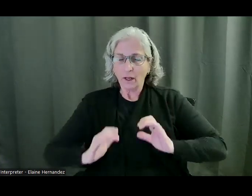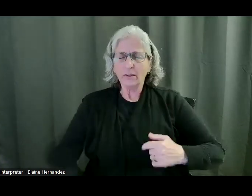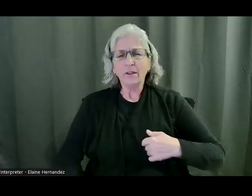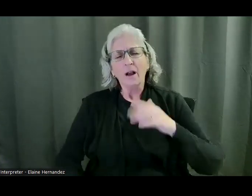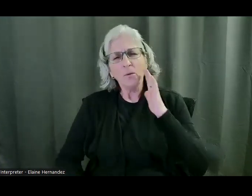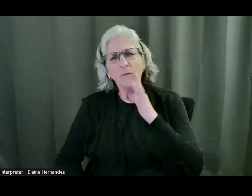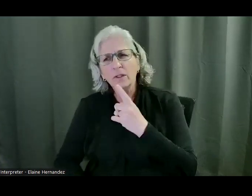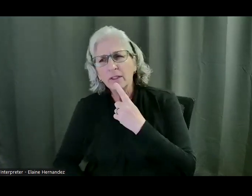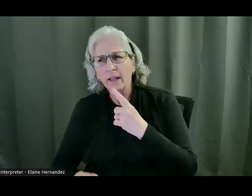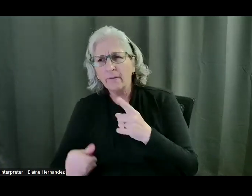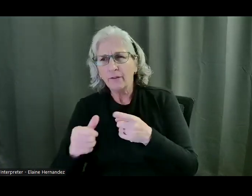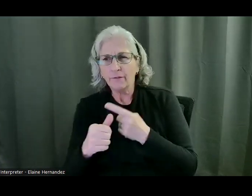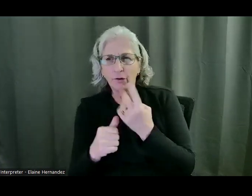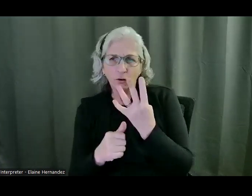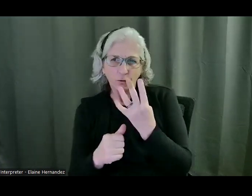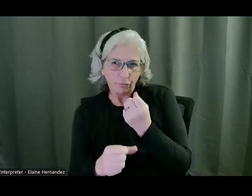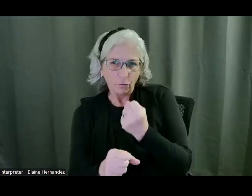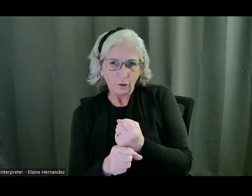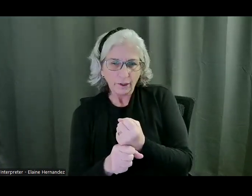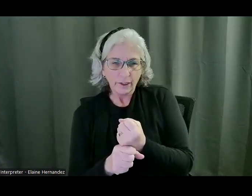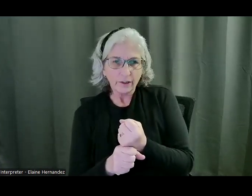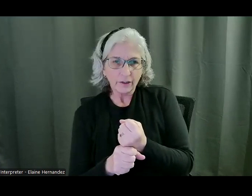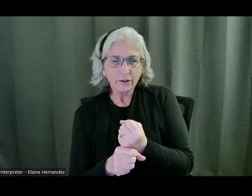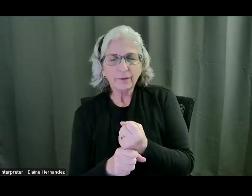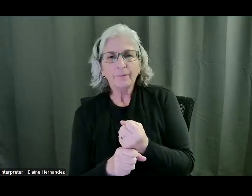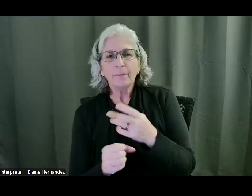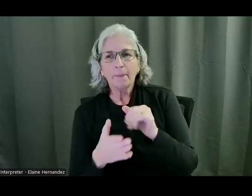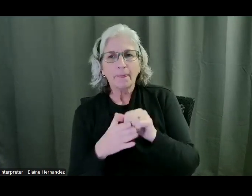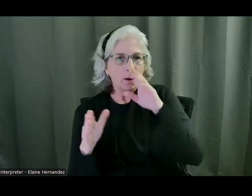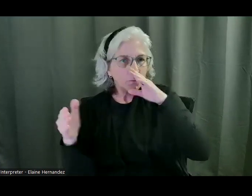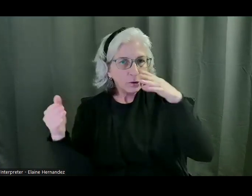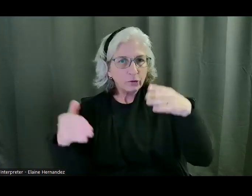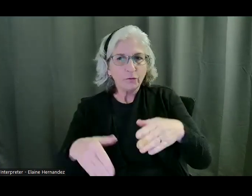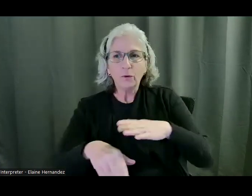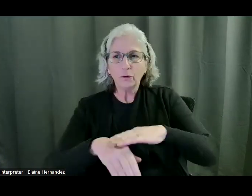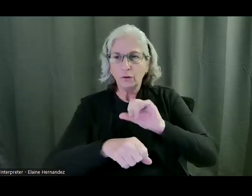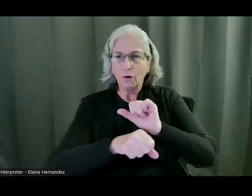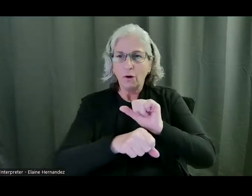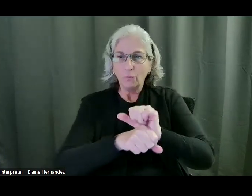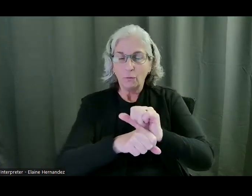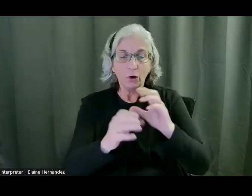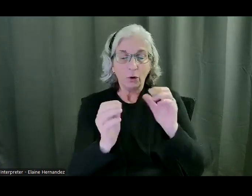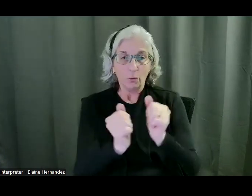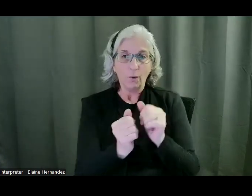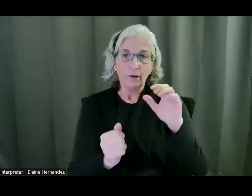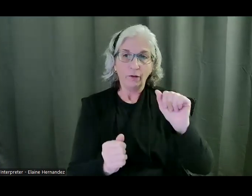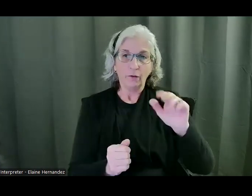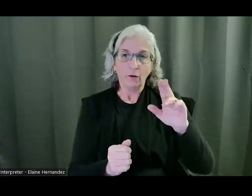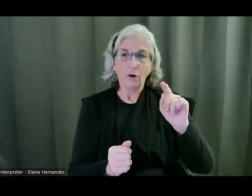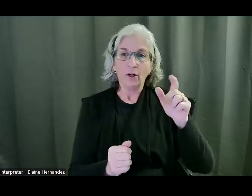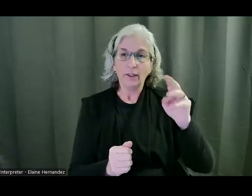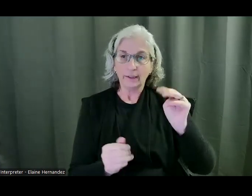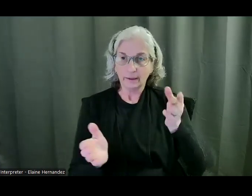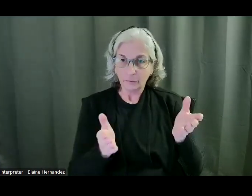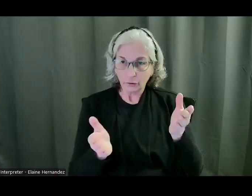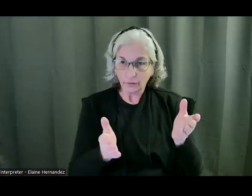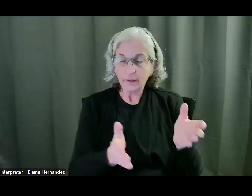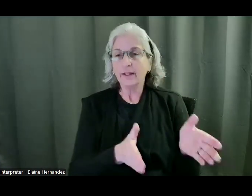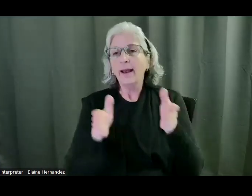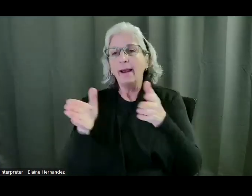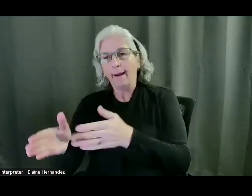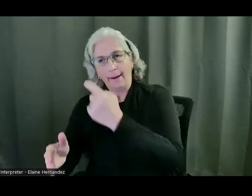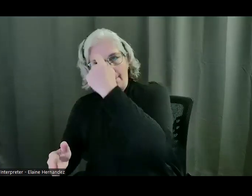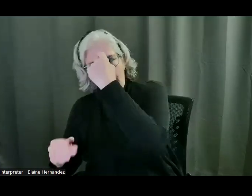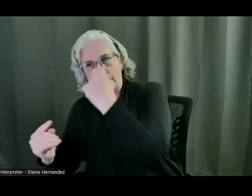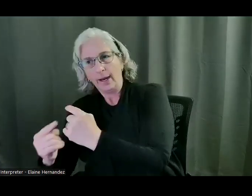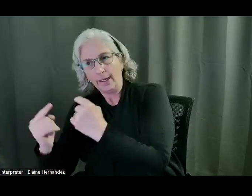4 years or so, it was more focused on work we were doing with our autism services and then also with brain injury.